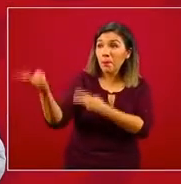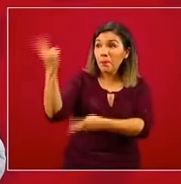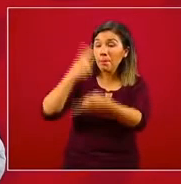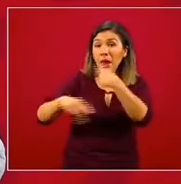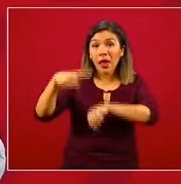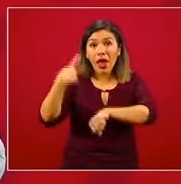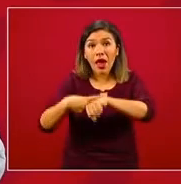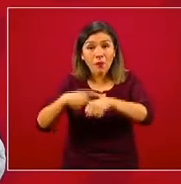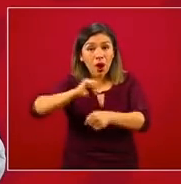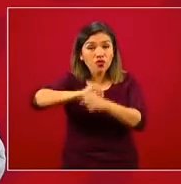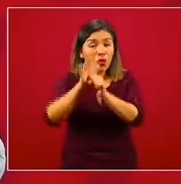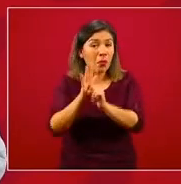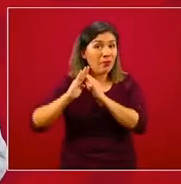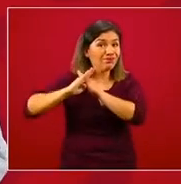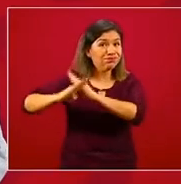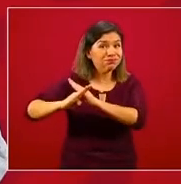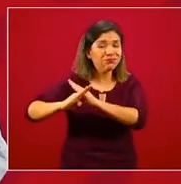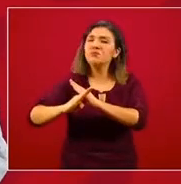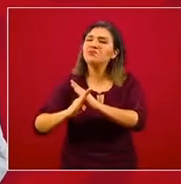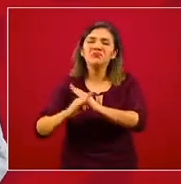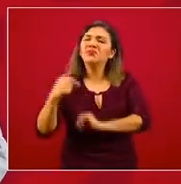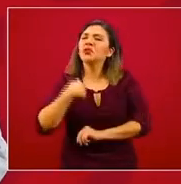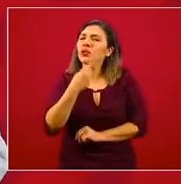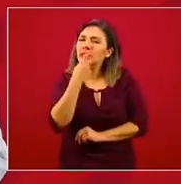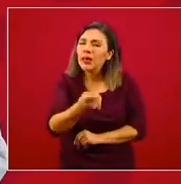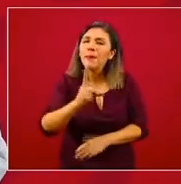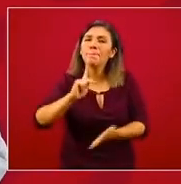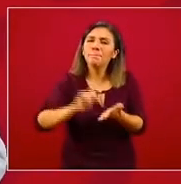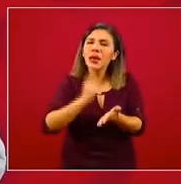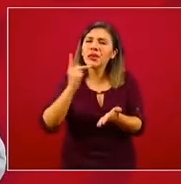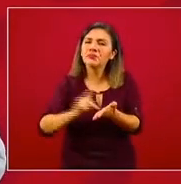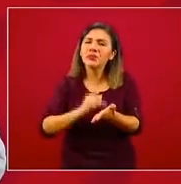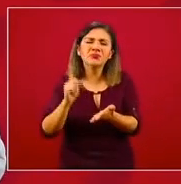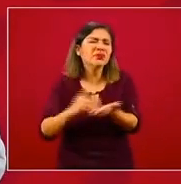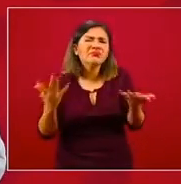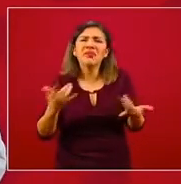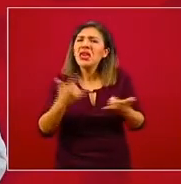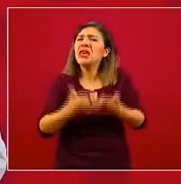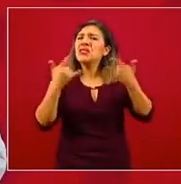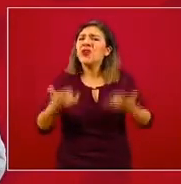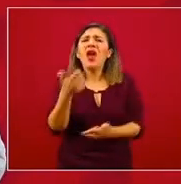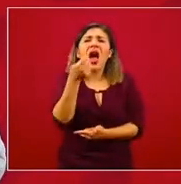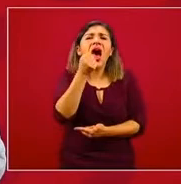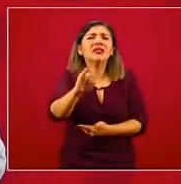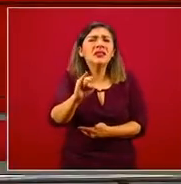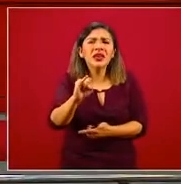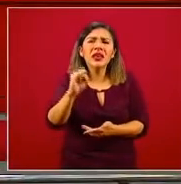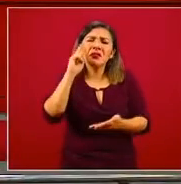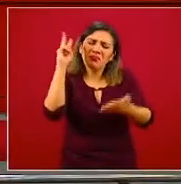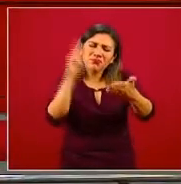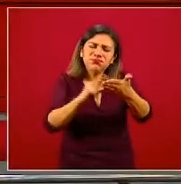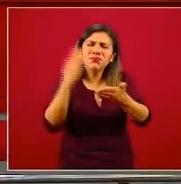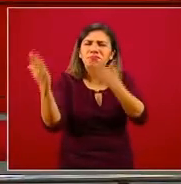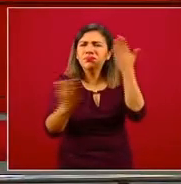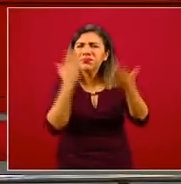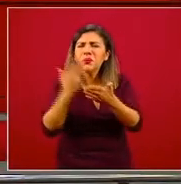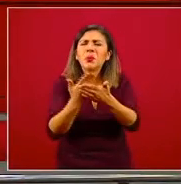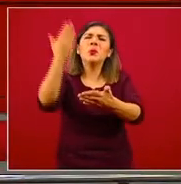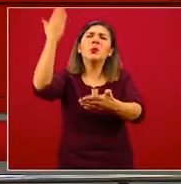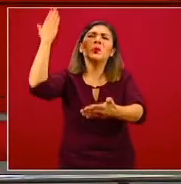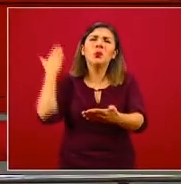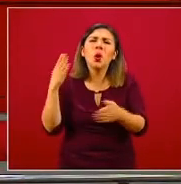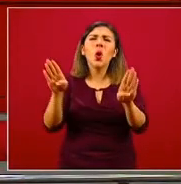flights, specifically those coming from Europe, we could prevent the introduction of the virus in Mexico. But if we